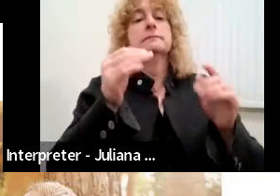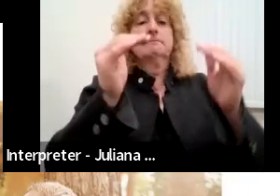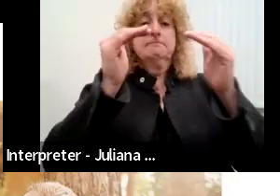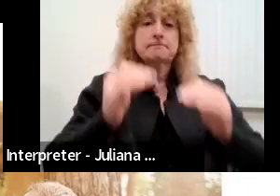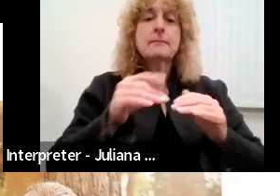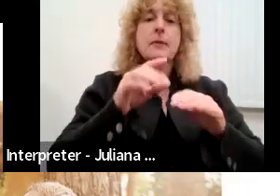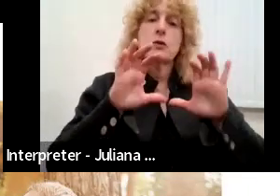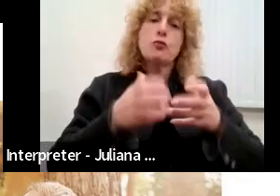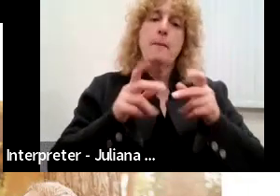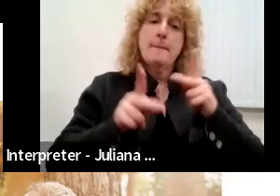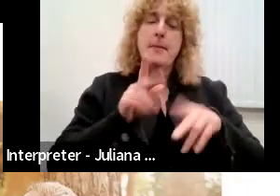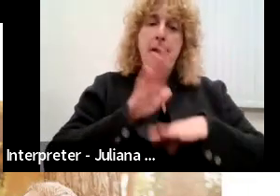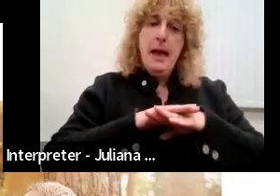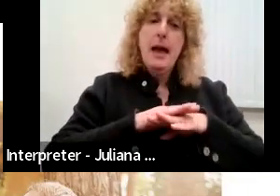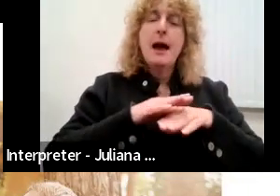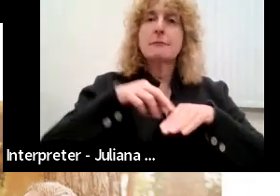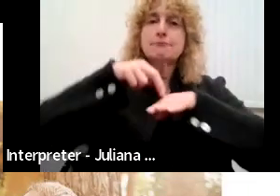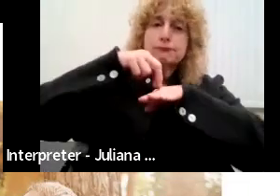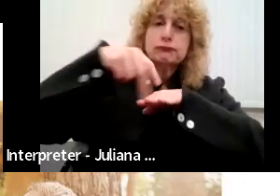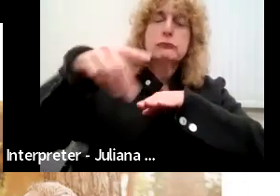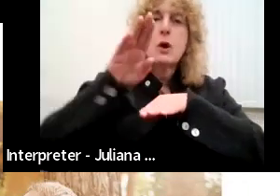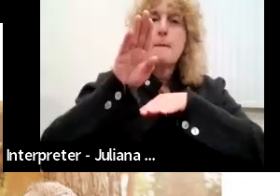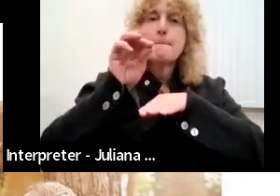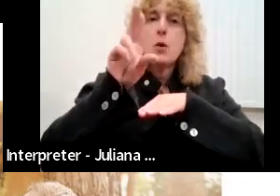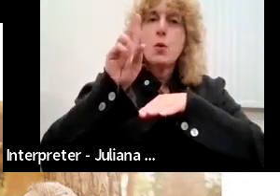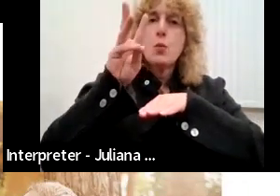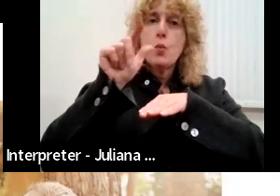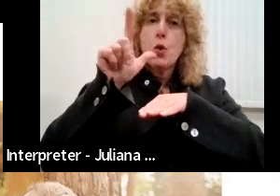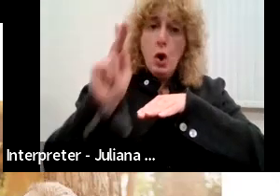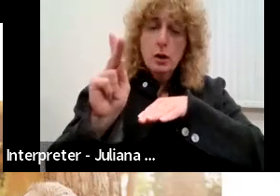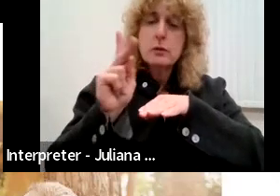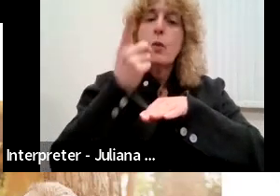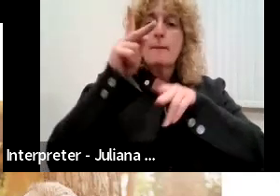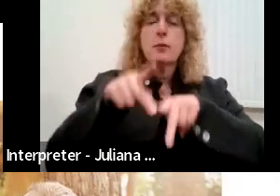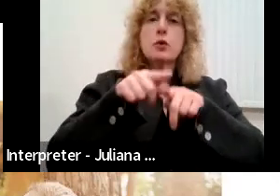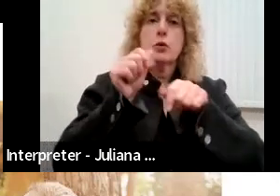a boardwalk, one of whom is using a wheelchair.